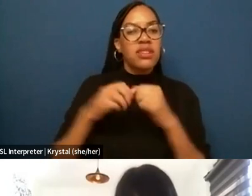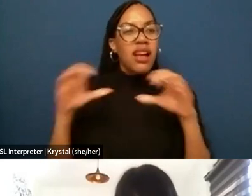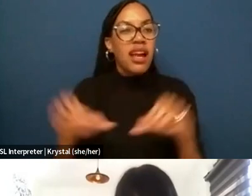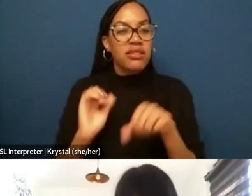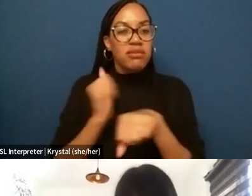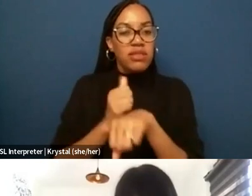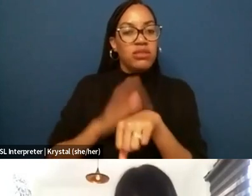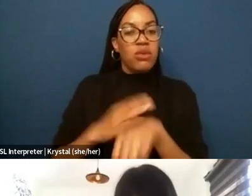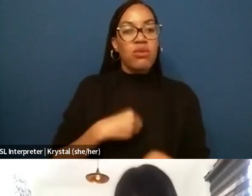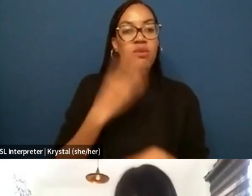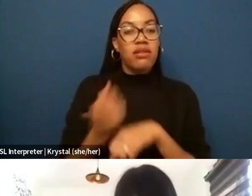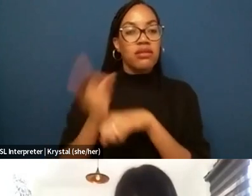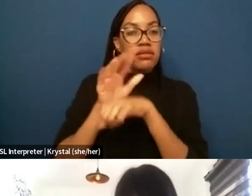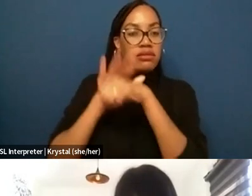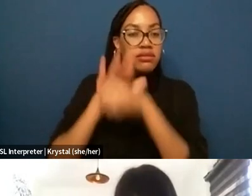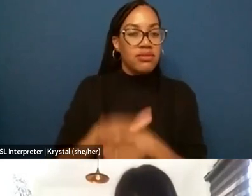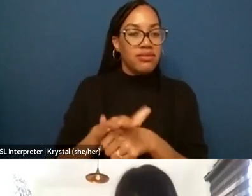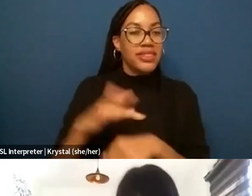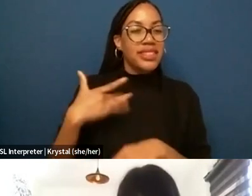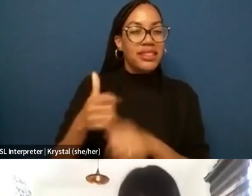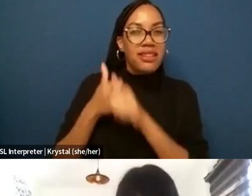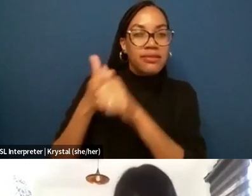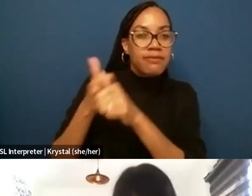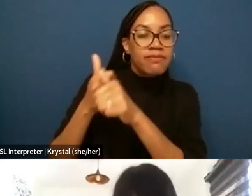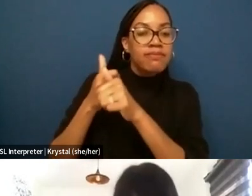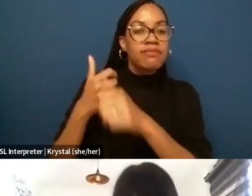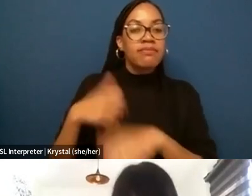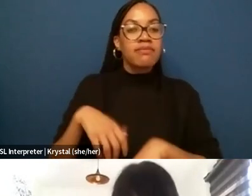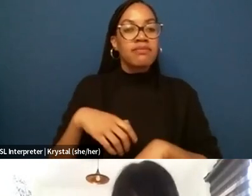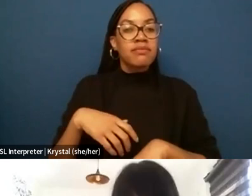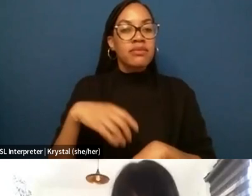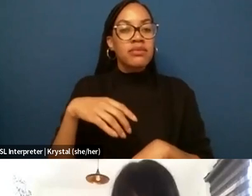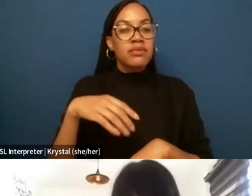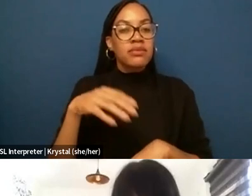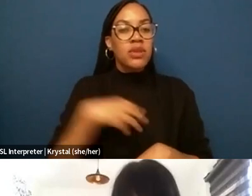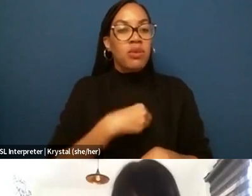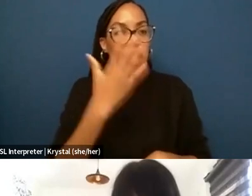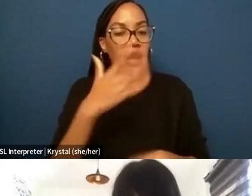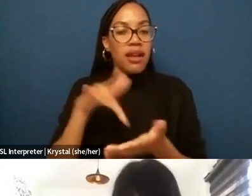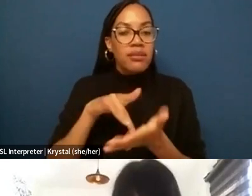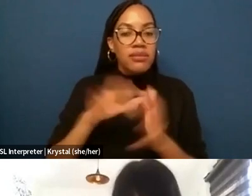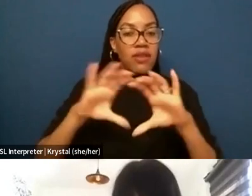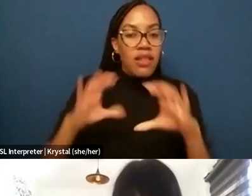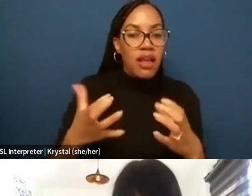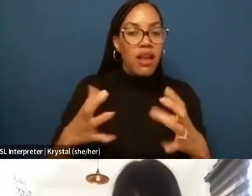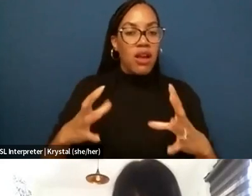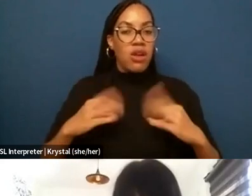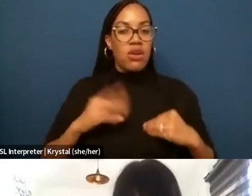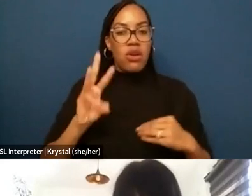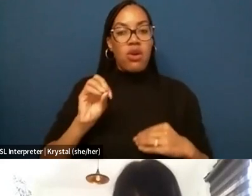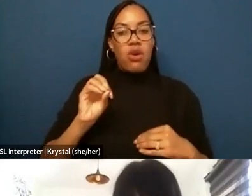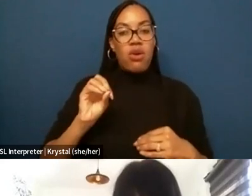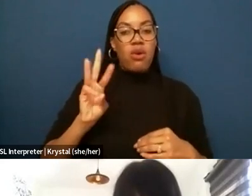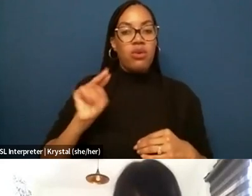class, heterosexual, Protestant, able-bodied, sane, neurotypical, age 30